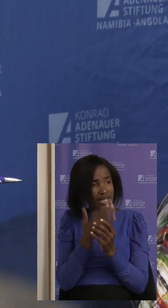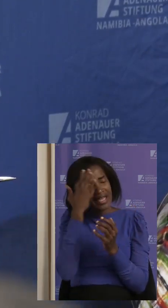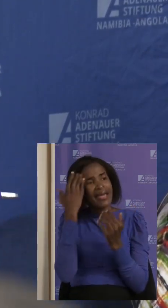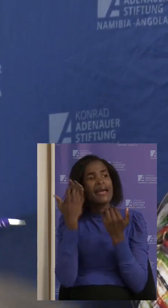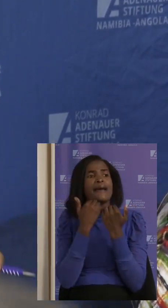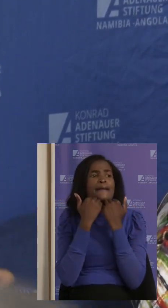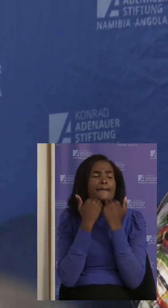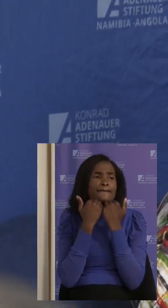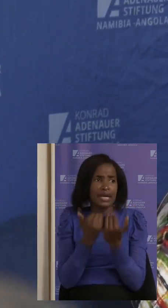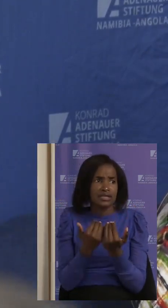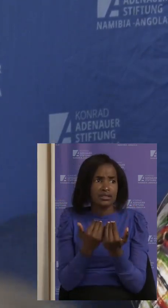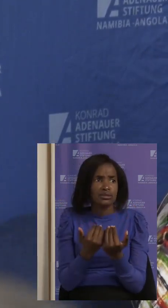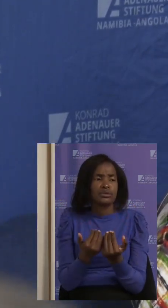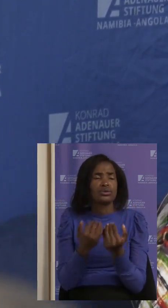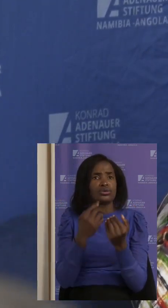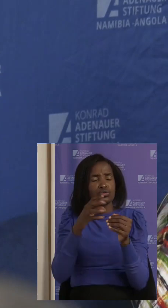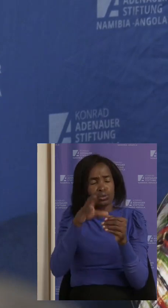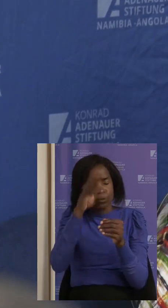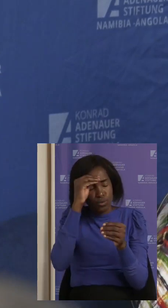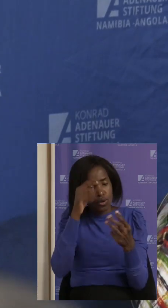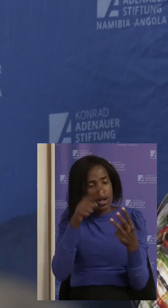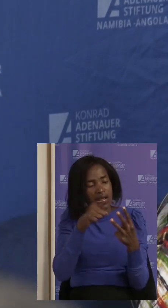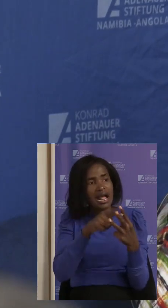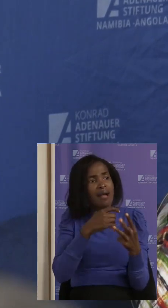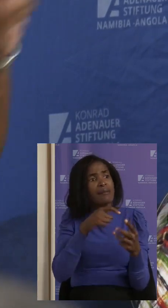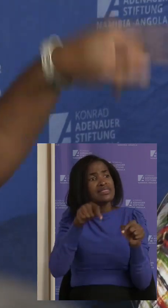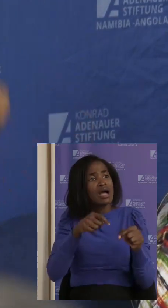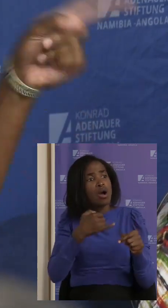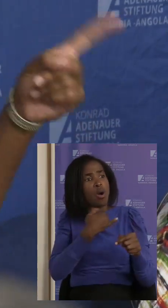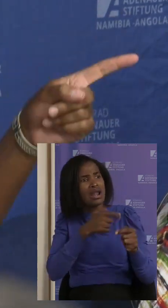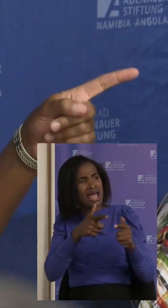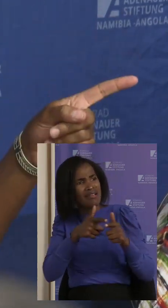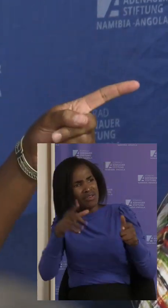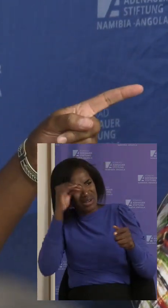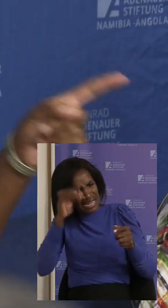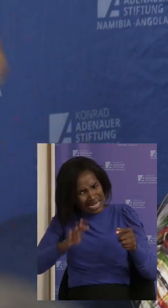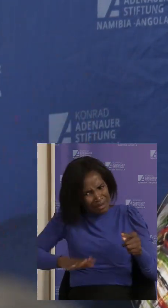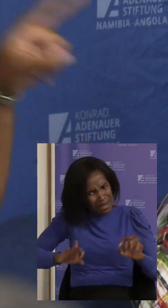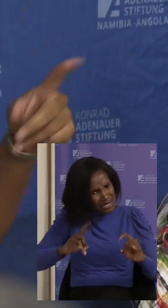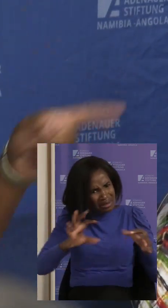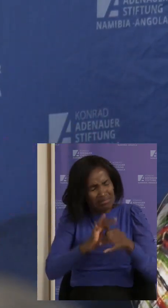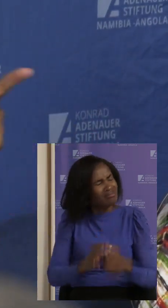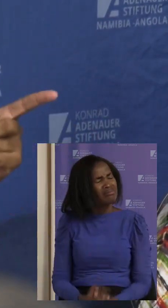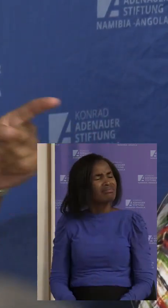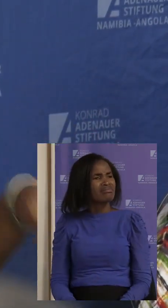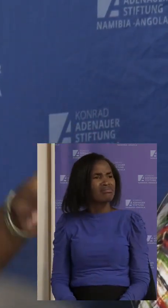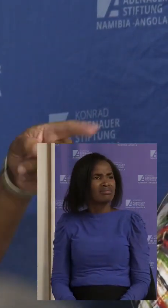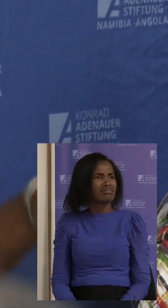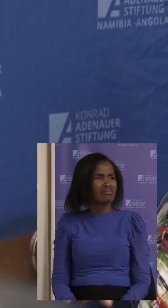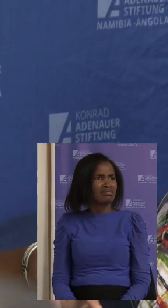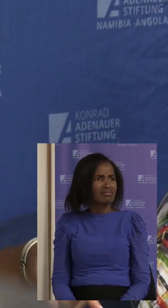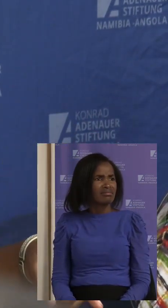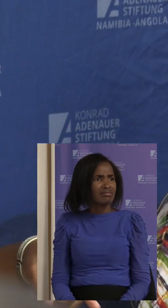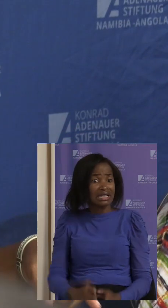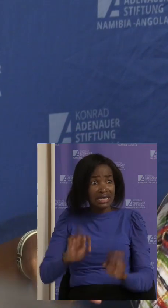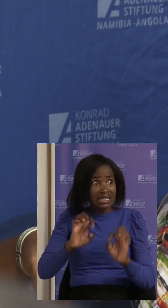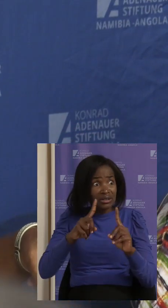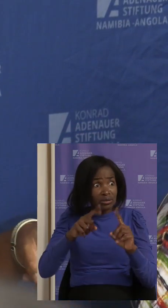way where they link lifelong learning to basic education. That's how they define it in the education that is